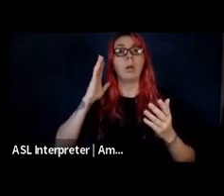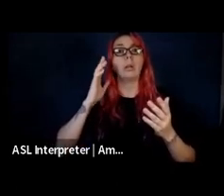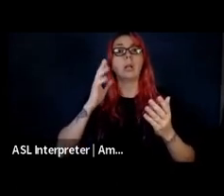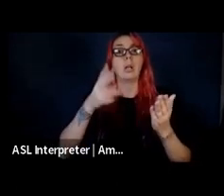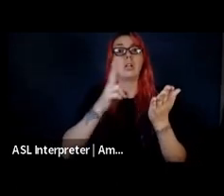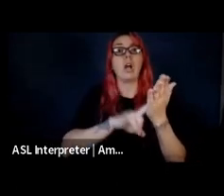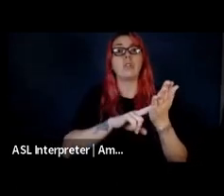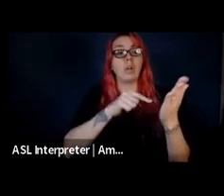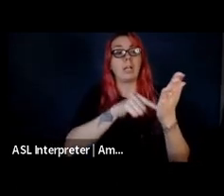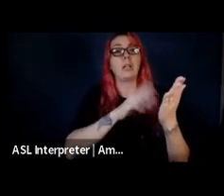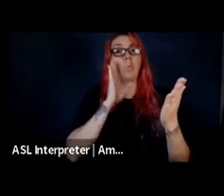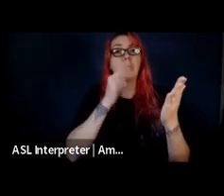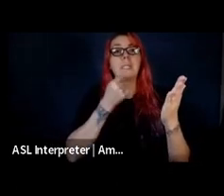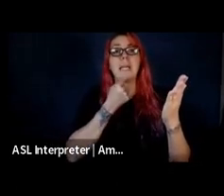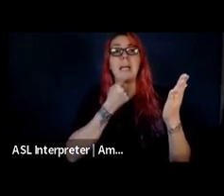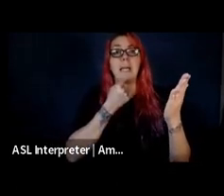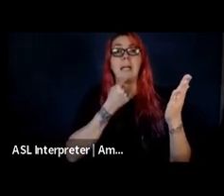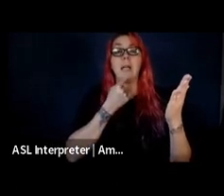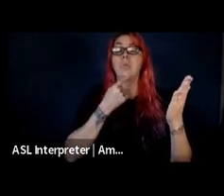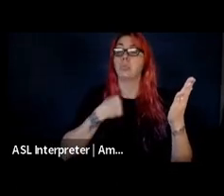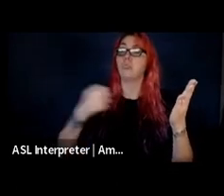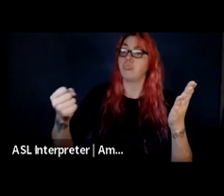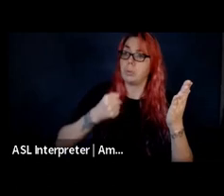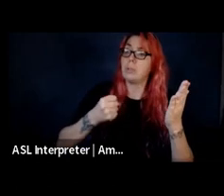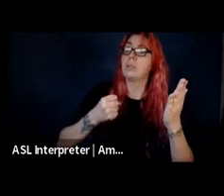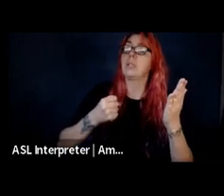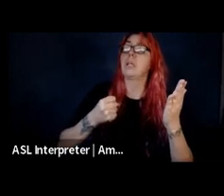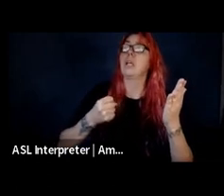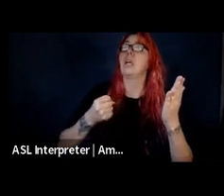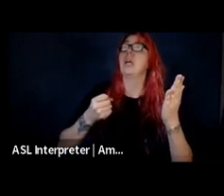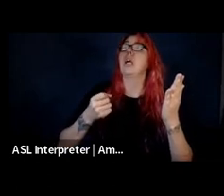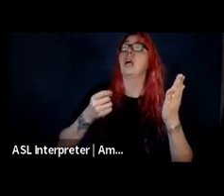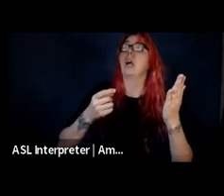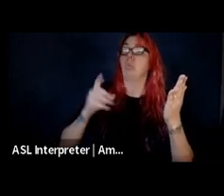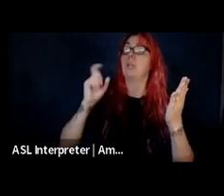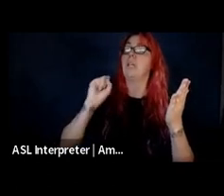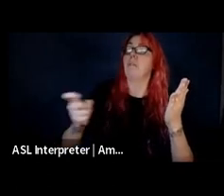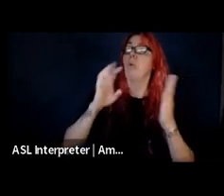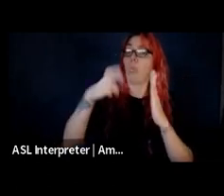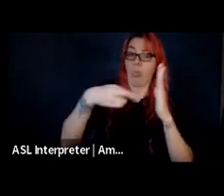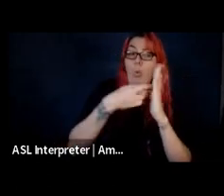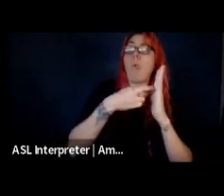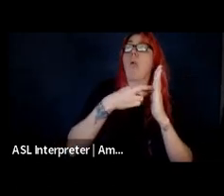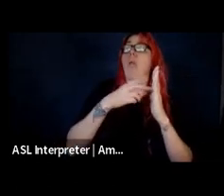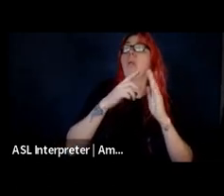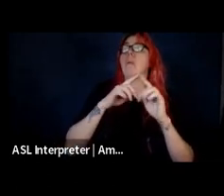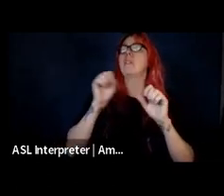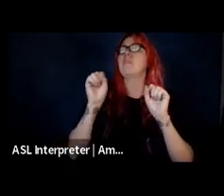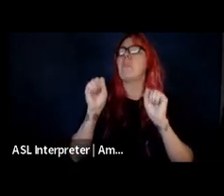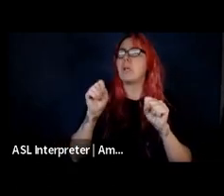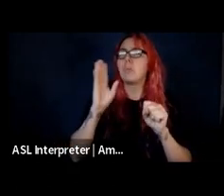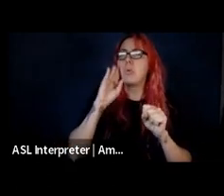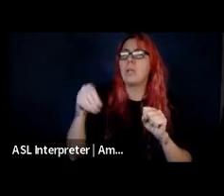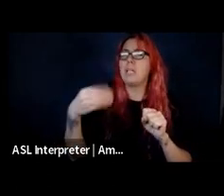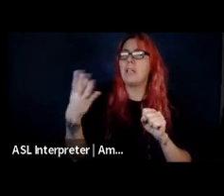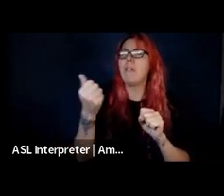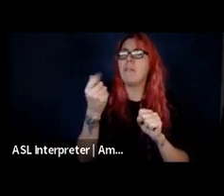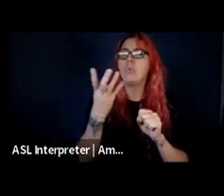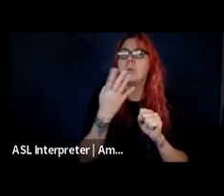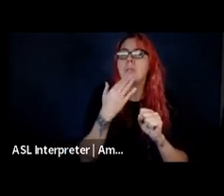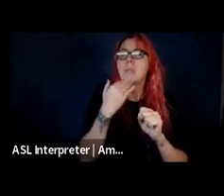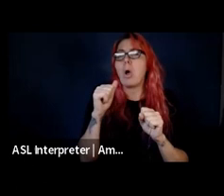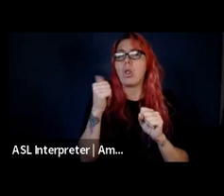play a certain role, but then you might have to play a couple of smaller other roles to be determined later.